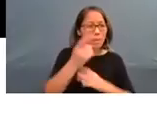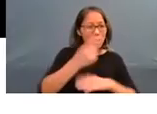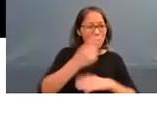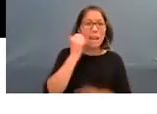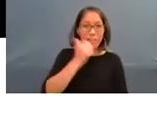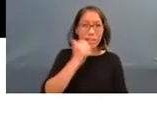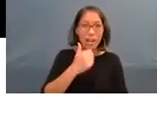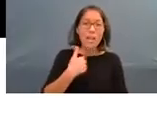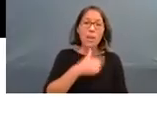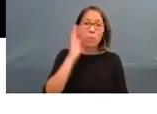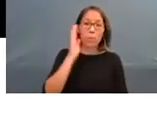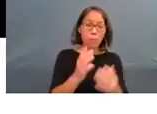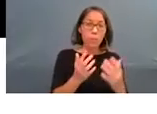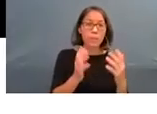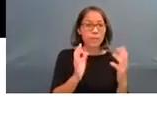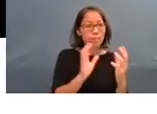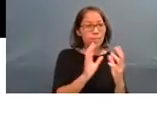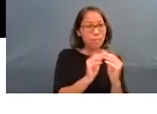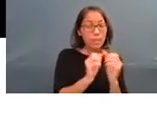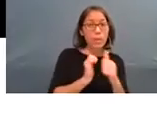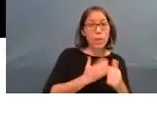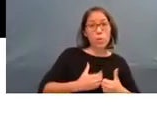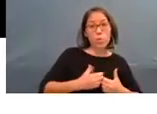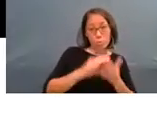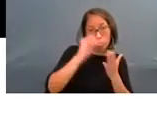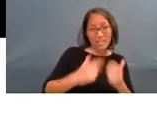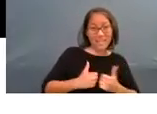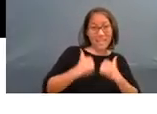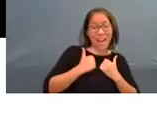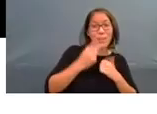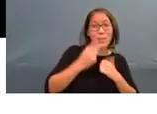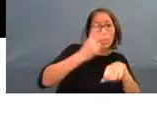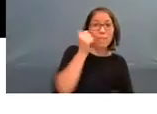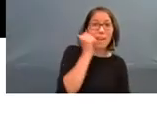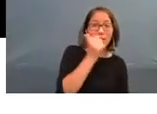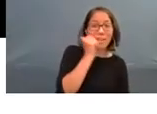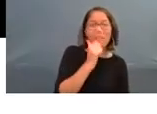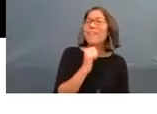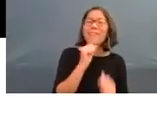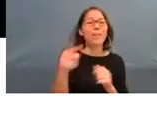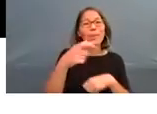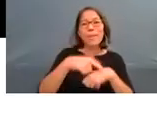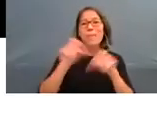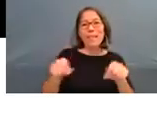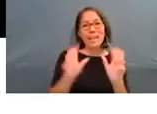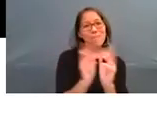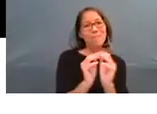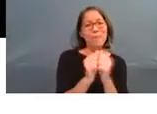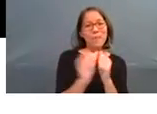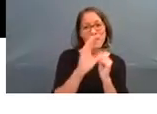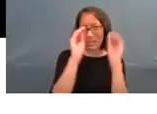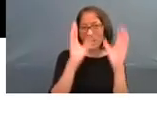be meeting with our students live twice daily, but that's not the only time that they'll have the opportunity to speak to their